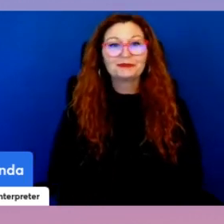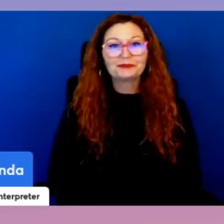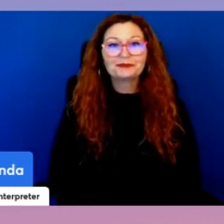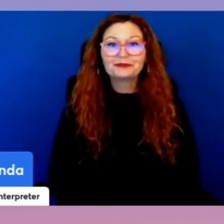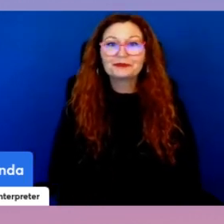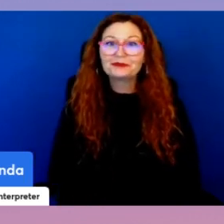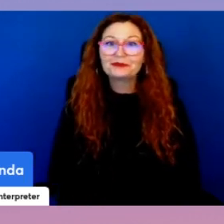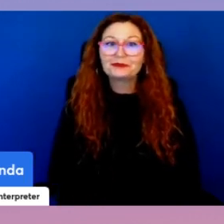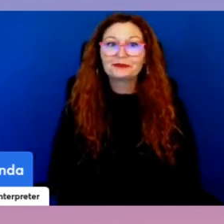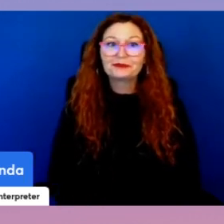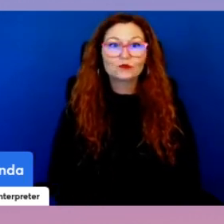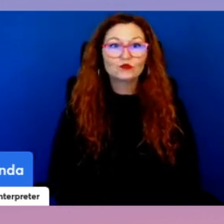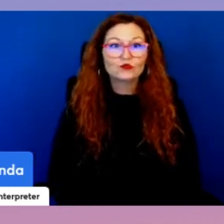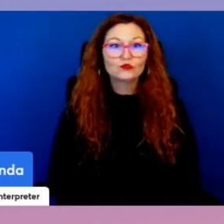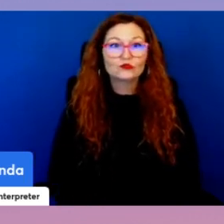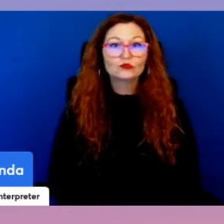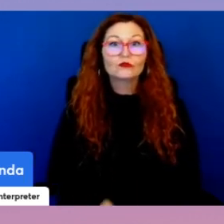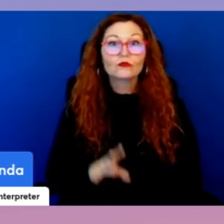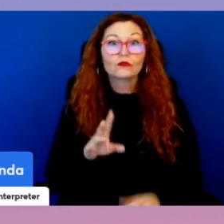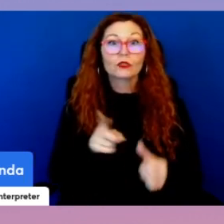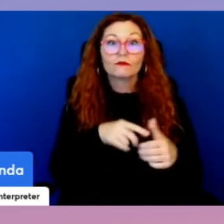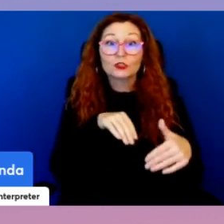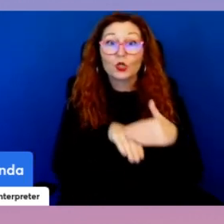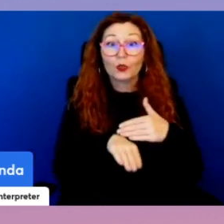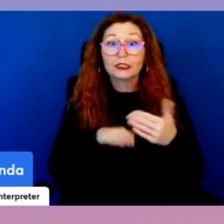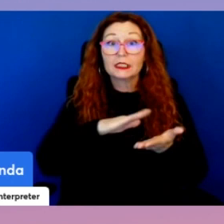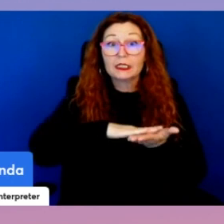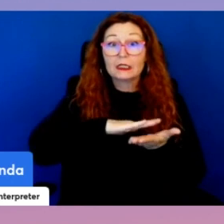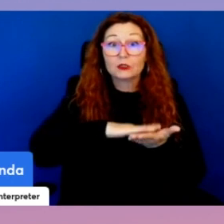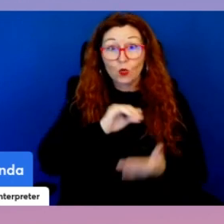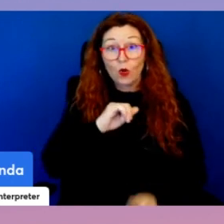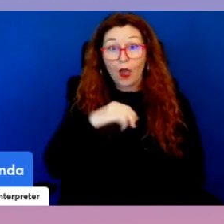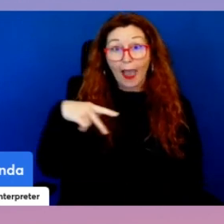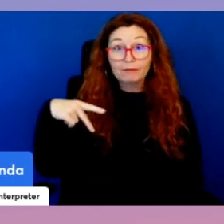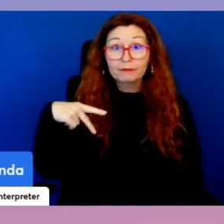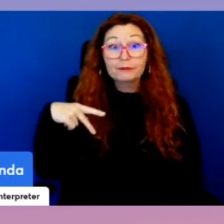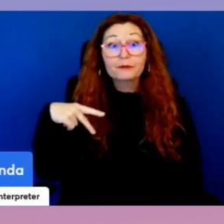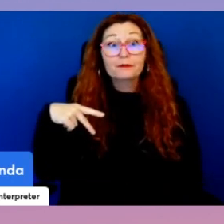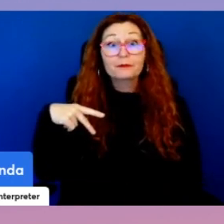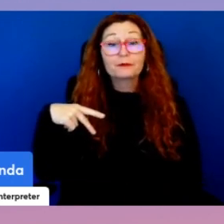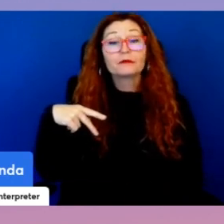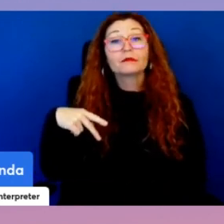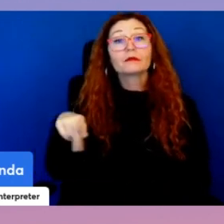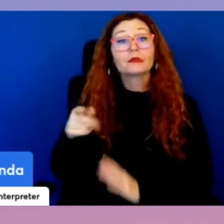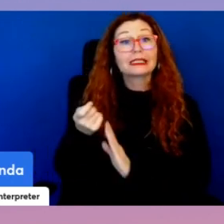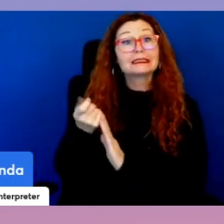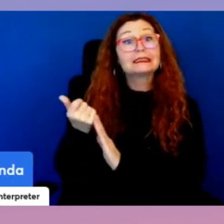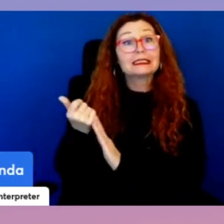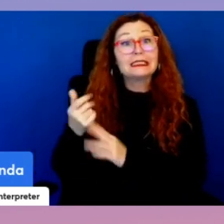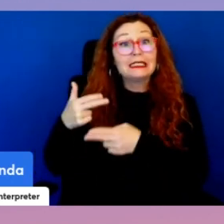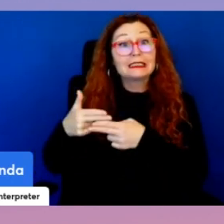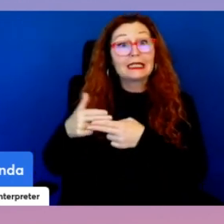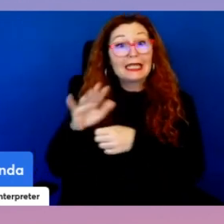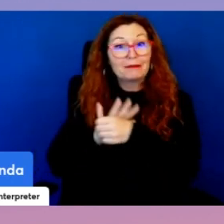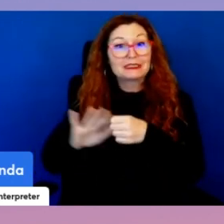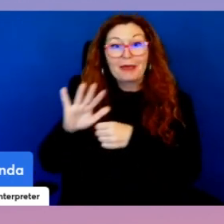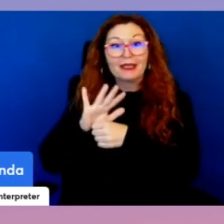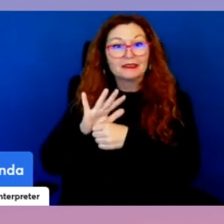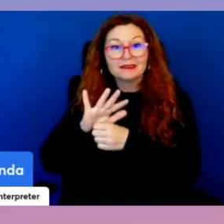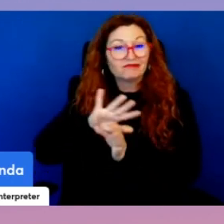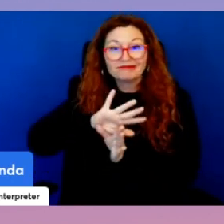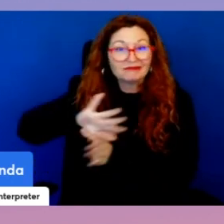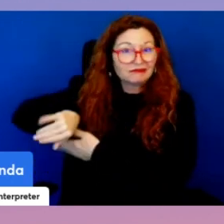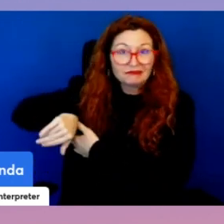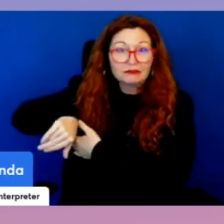let's go into our school app and delete this namespace altogether, because remember, we now want